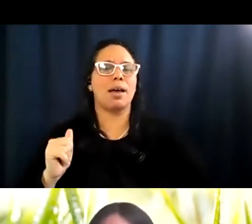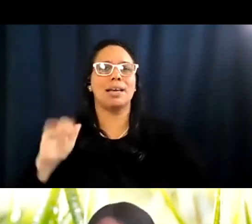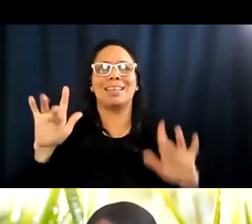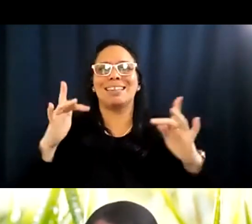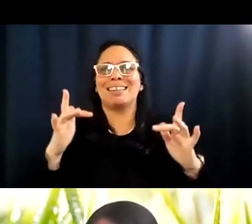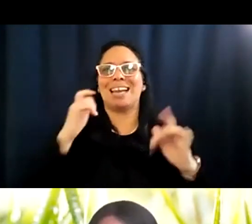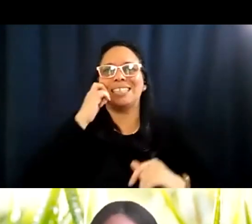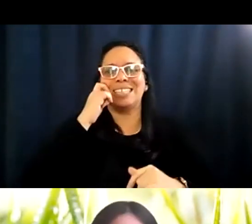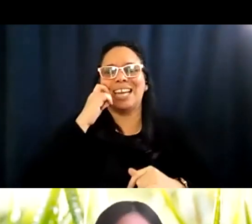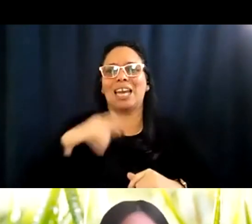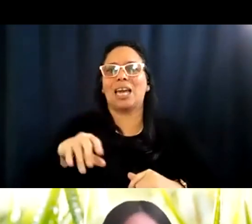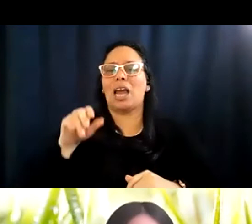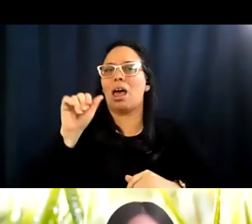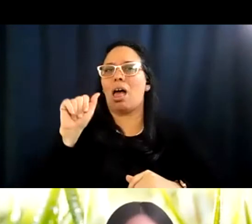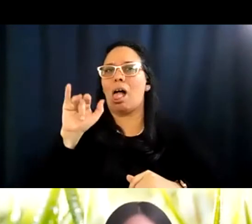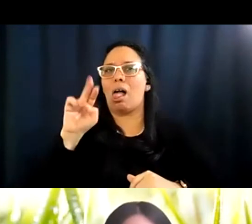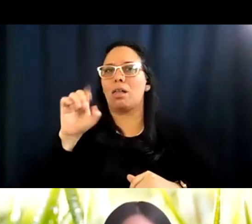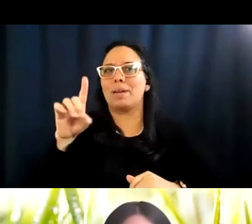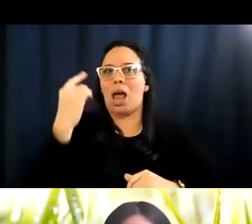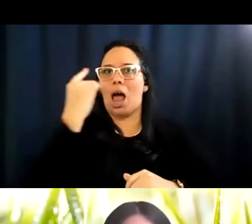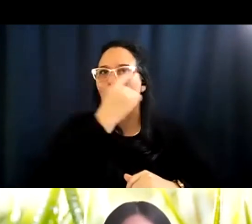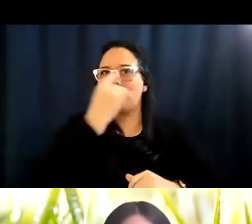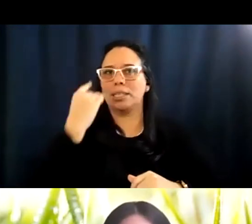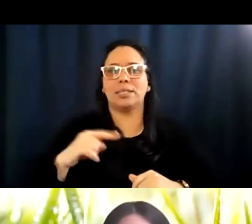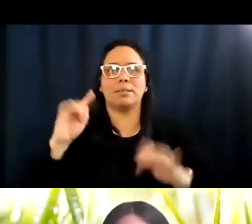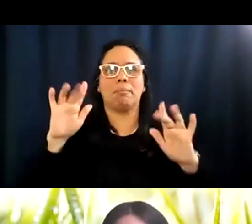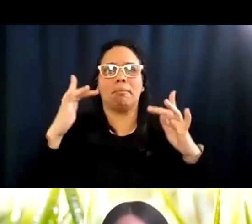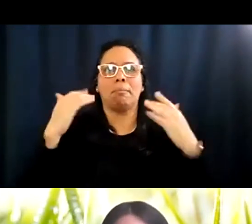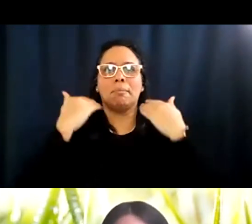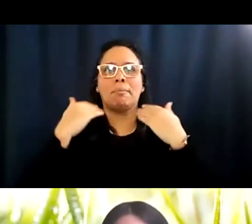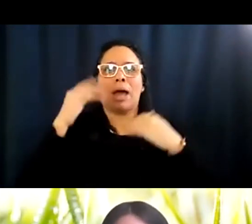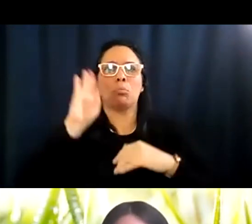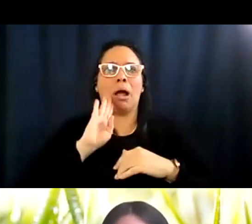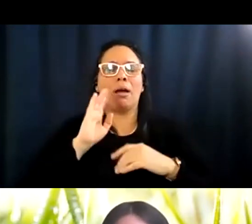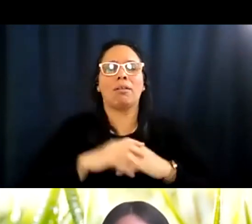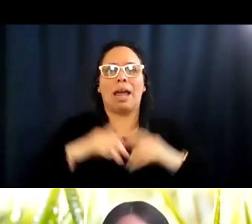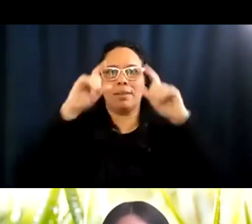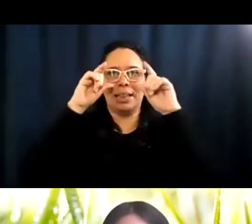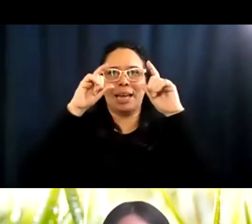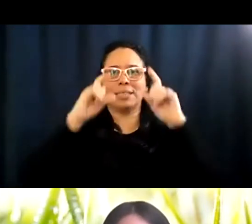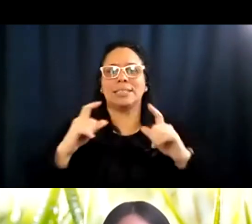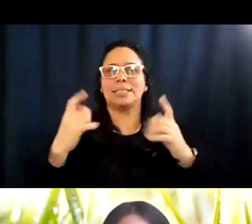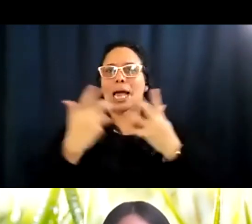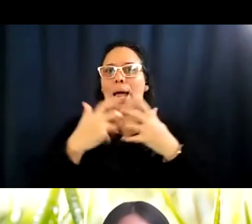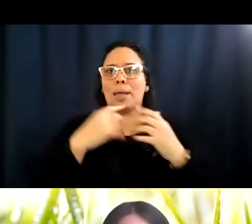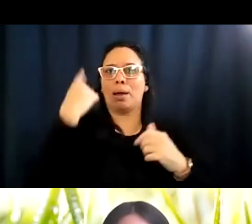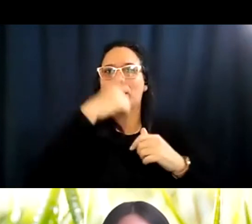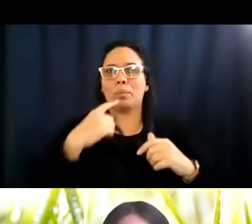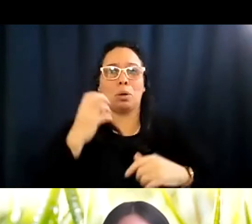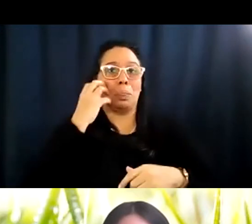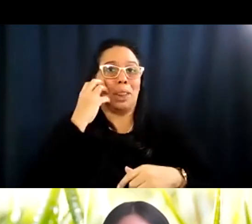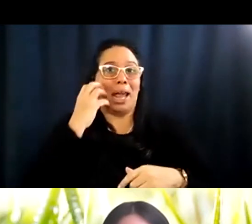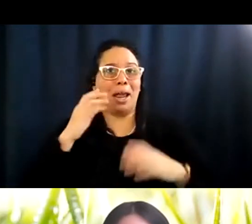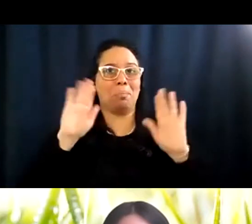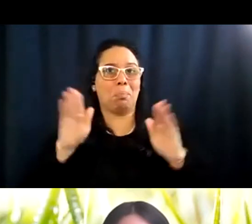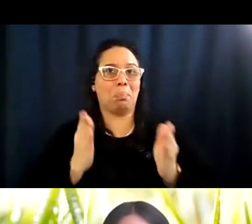and medium-length short brown hair. She wears glasses that help her see, but also complement her round face and thicker build. Today, she was